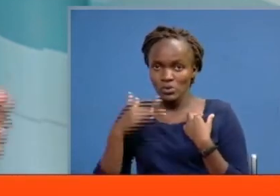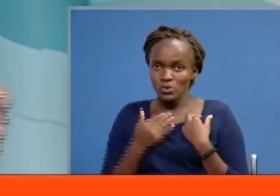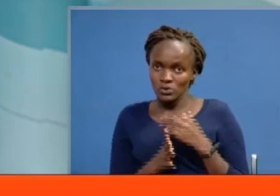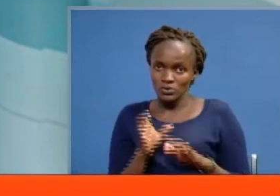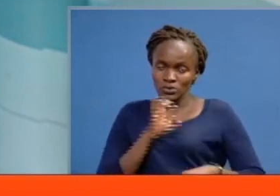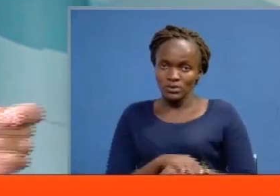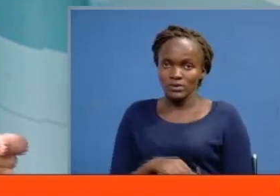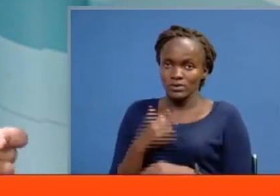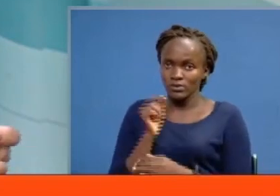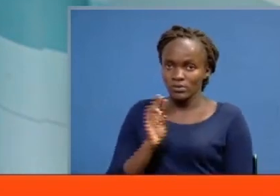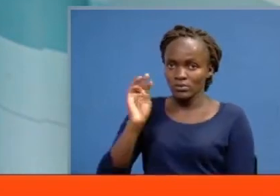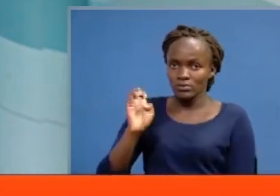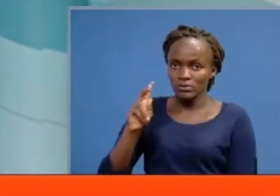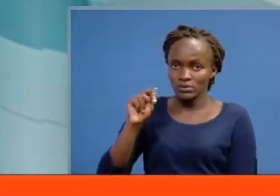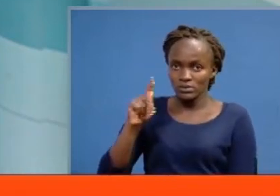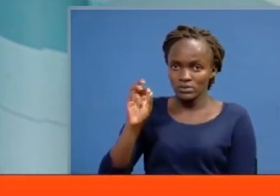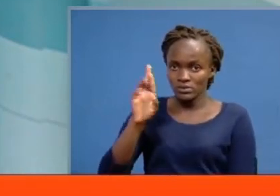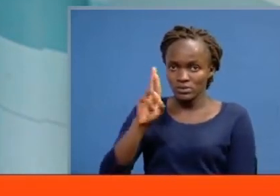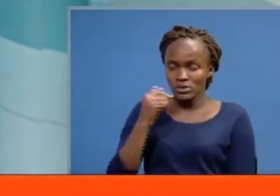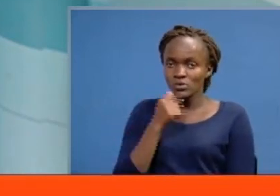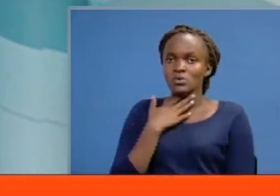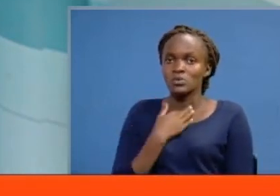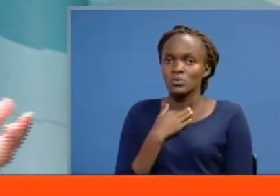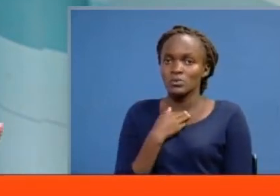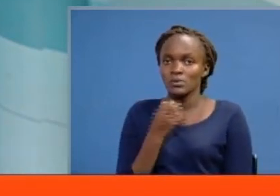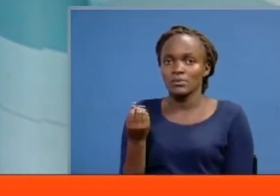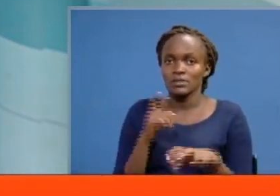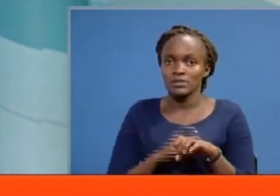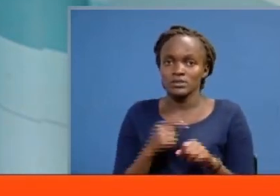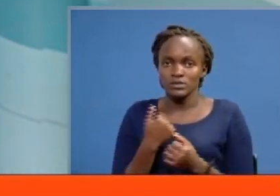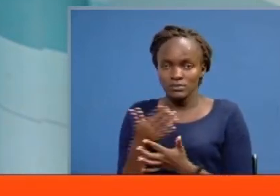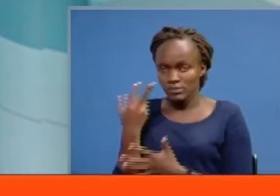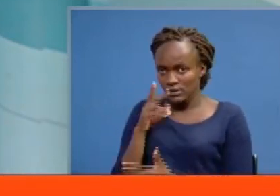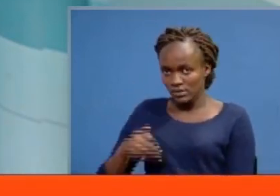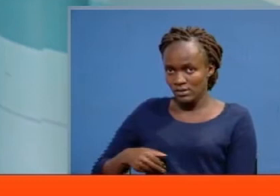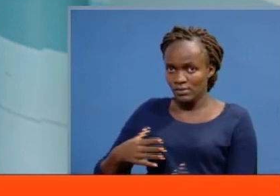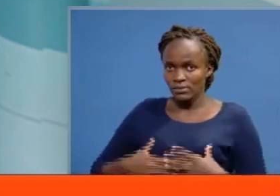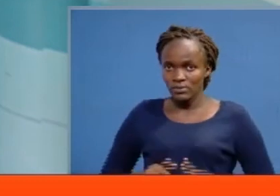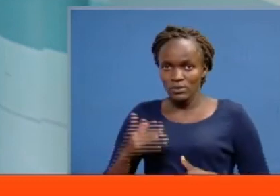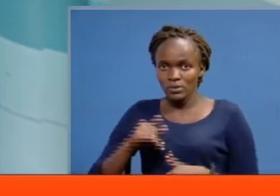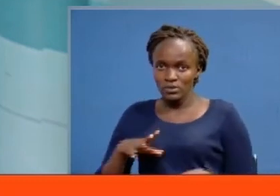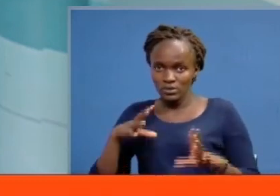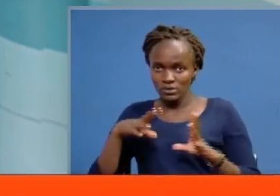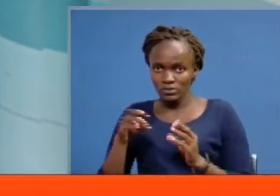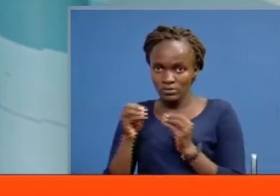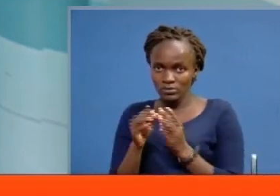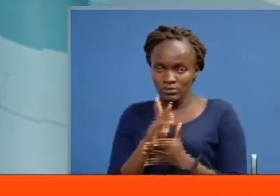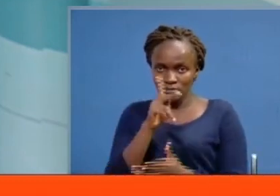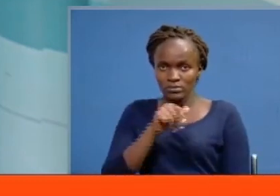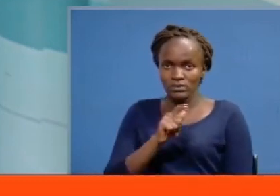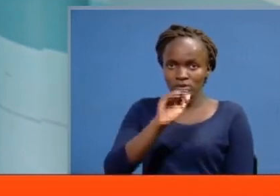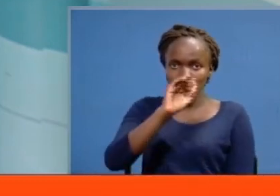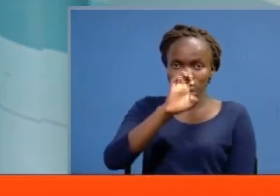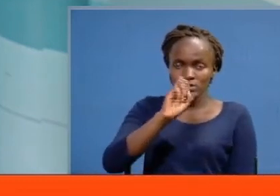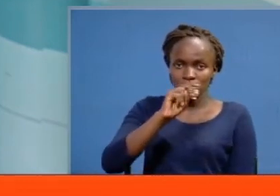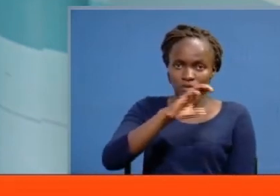a mentor that you seek. And a lot of times I've seen from young people is that they'll come to you and be like, hey, Patience, I want you to